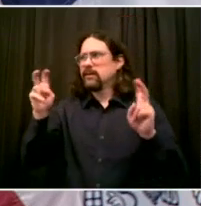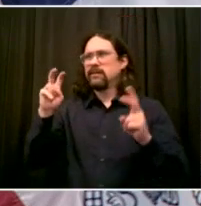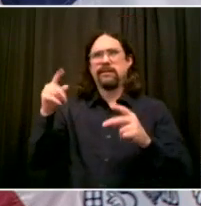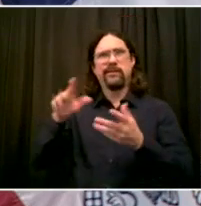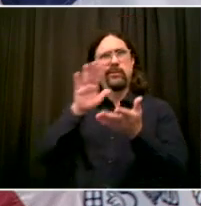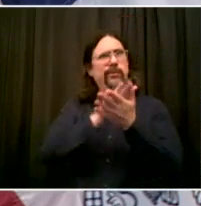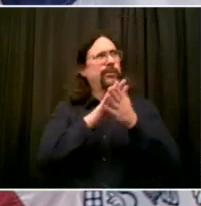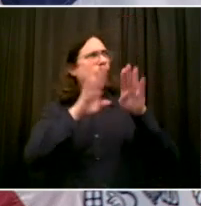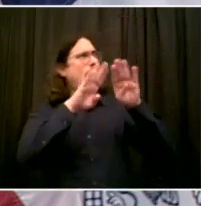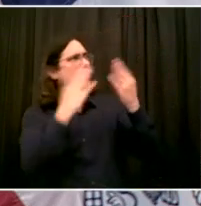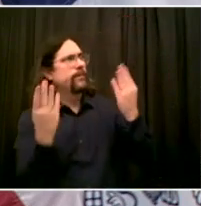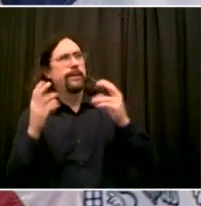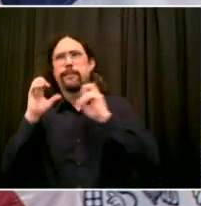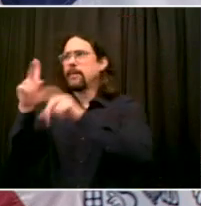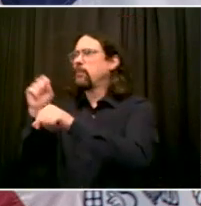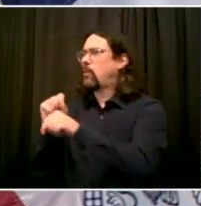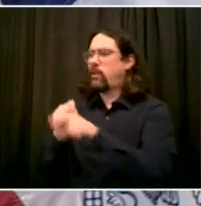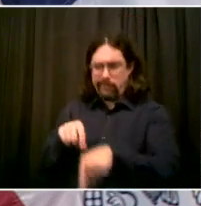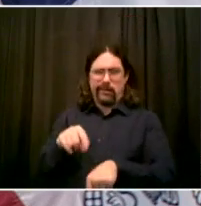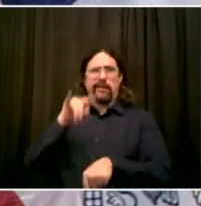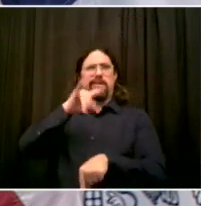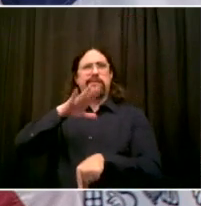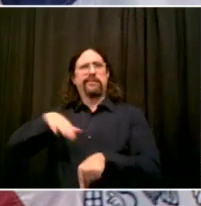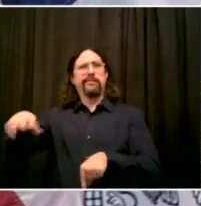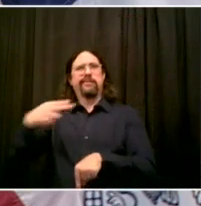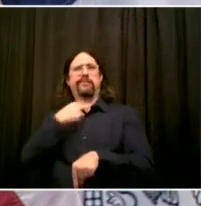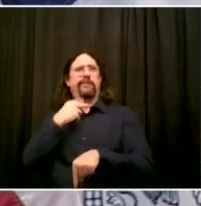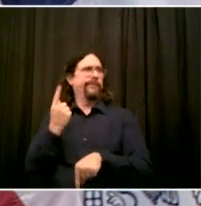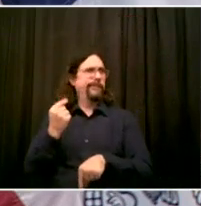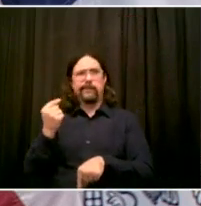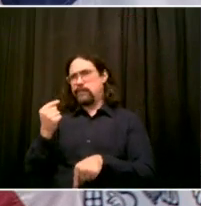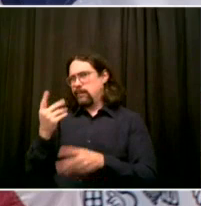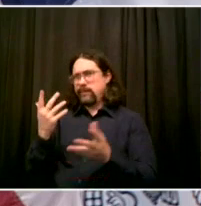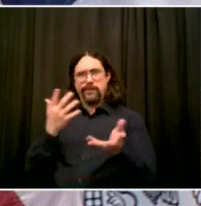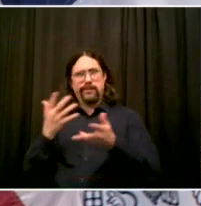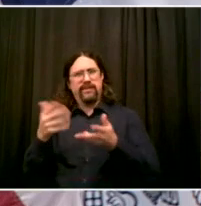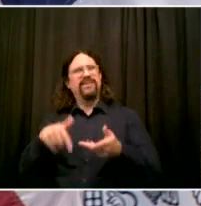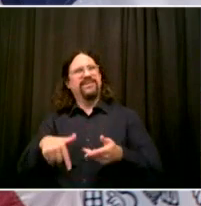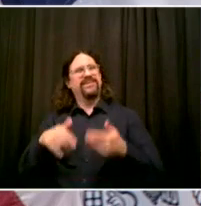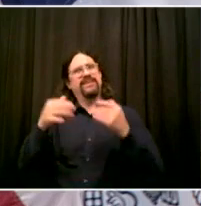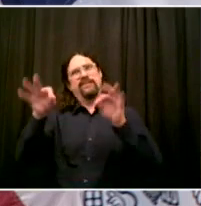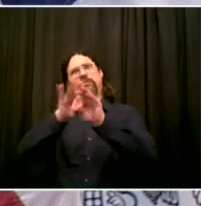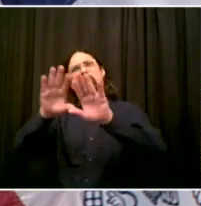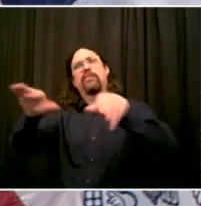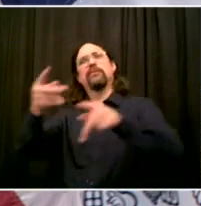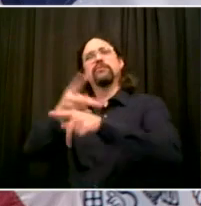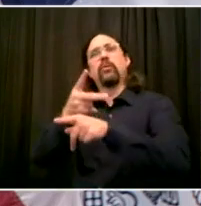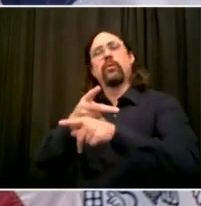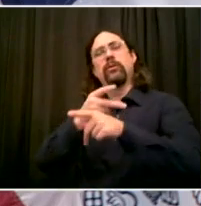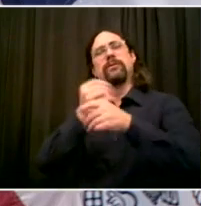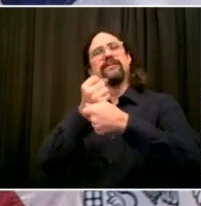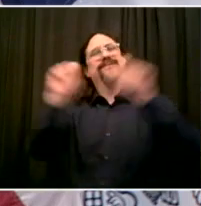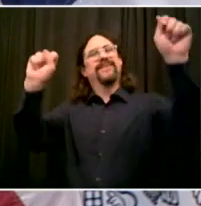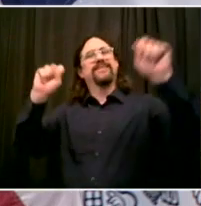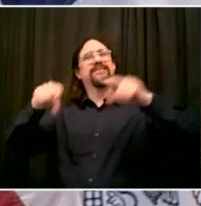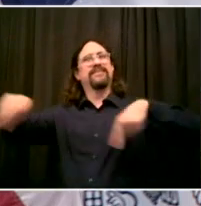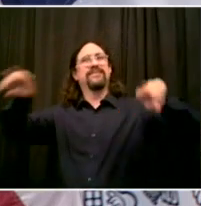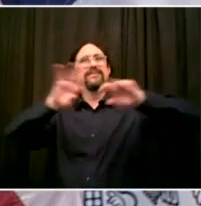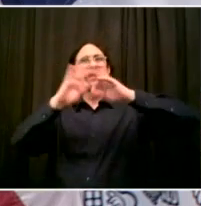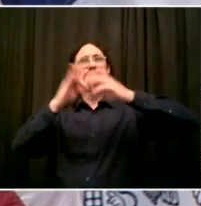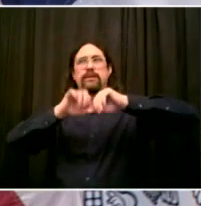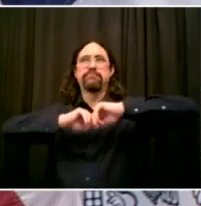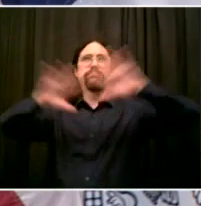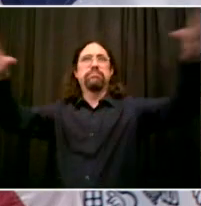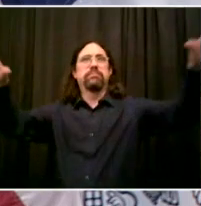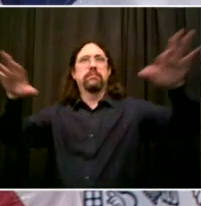of people in every neighborhood of this city, the people I serve, the people whose lives I've really gotten to know. And I know this is the kind of thing that truly matters.